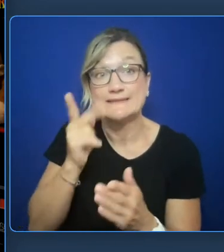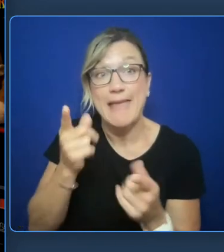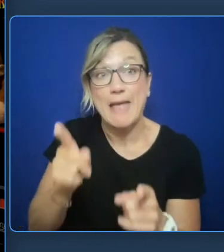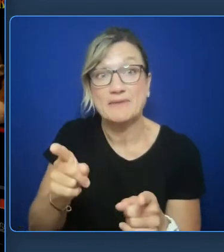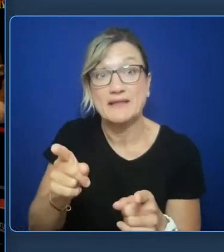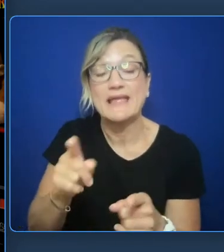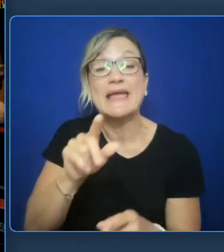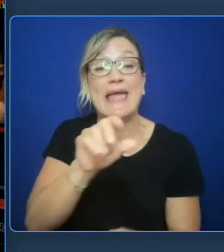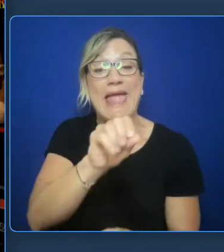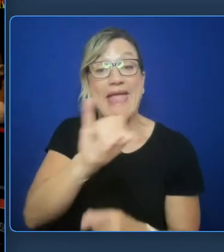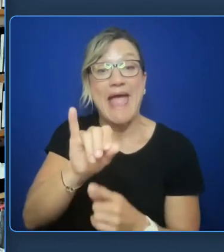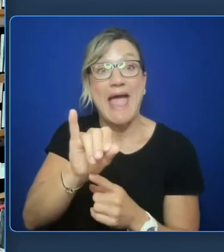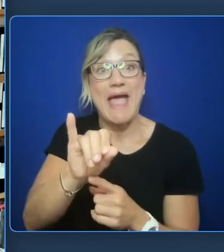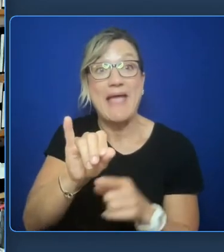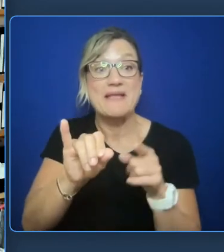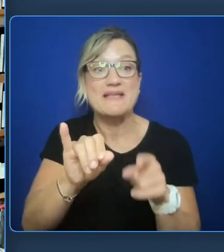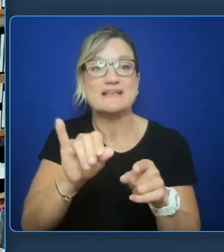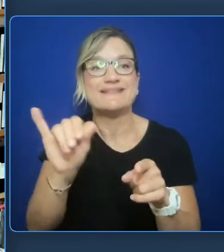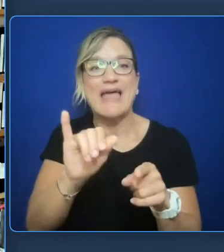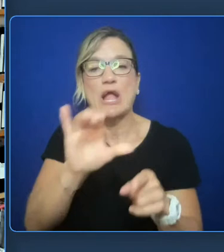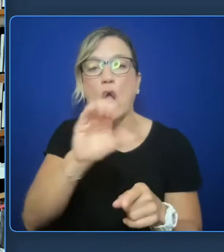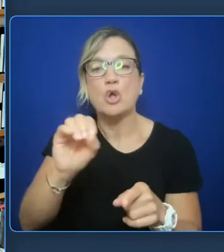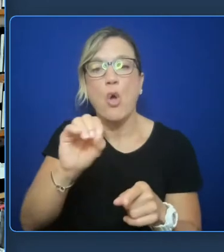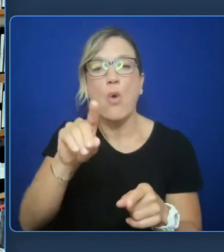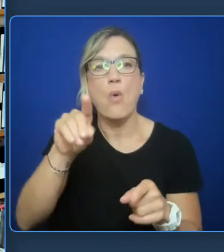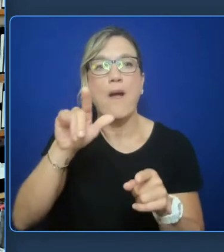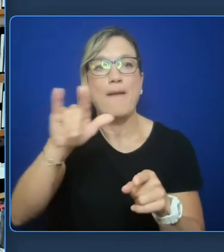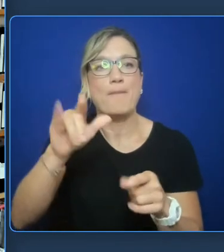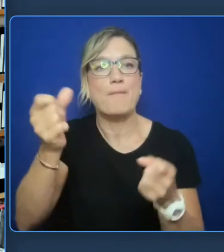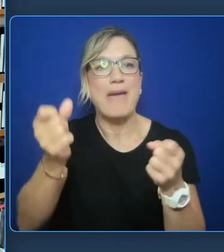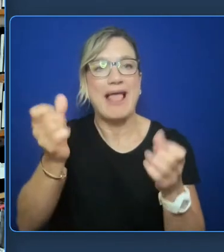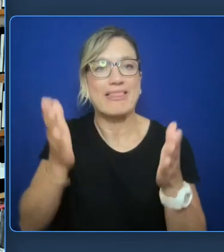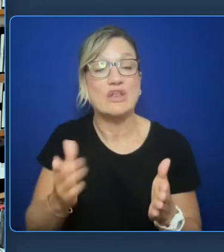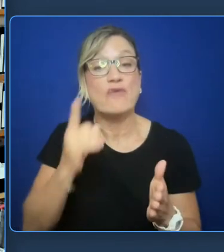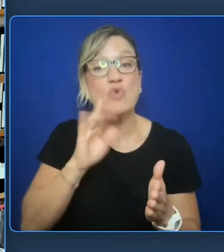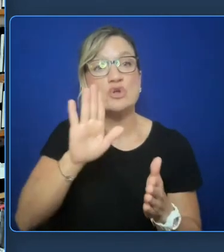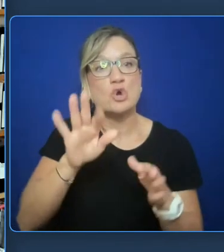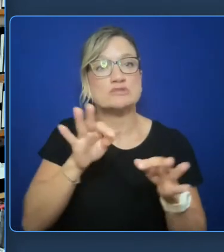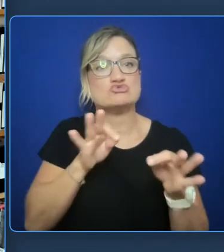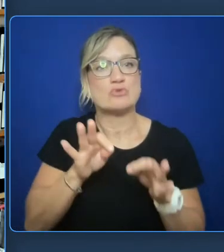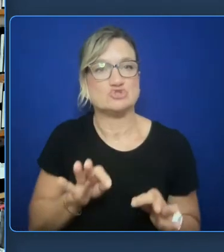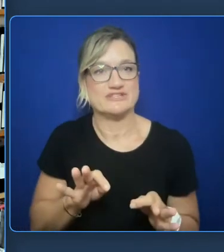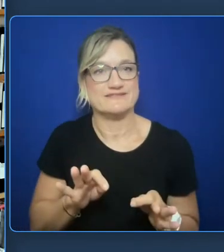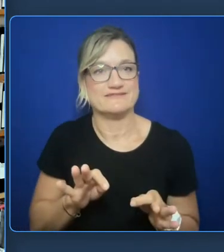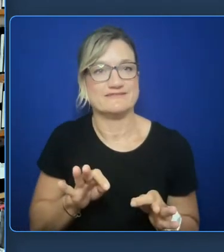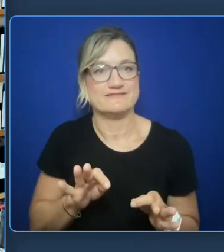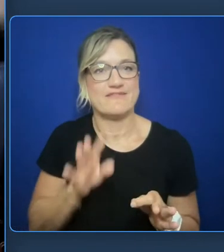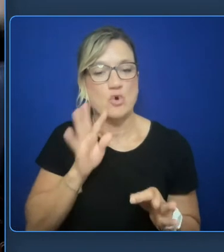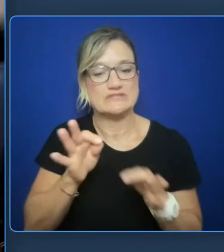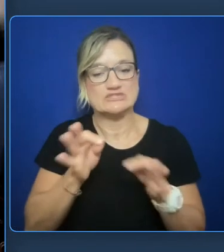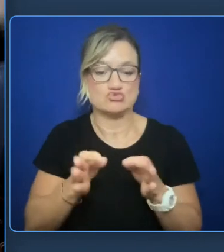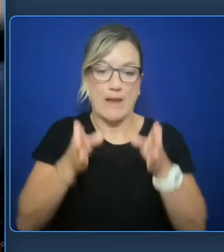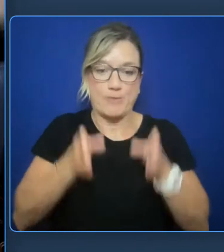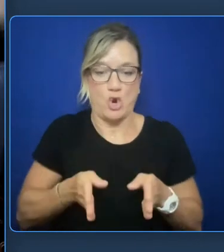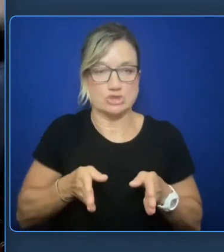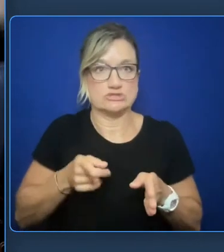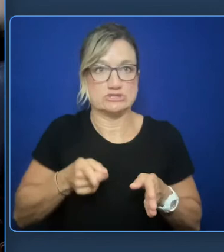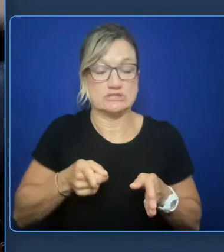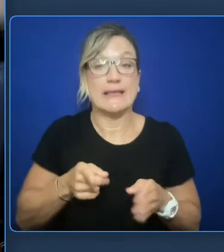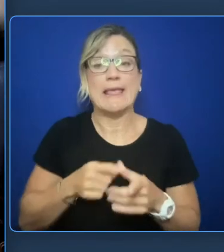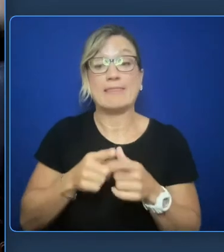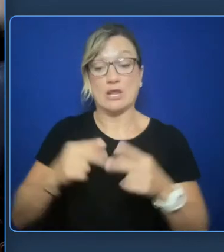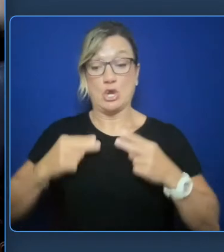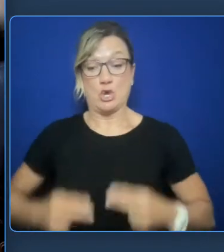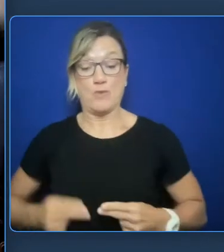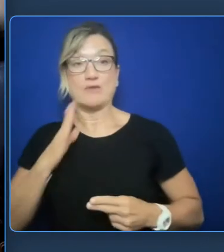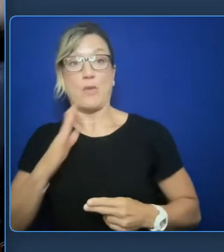think that the AIs are going to be like a co-pilot for your description, for your describers, and then the